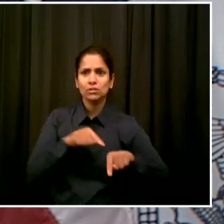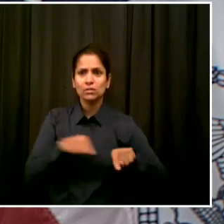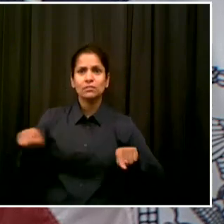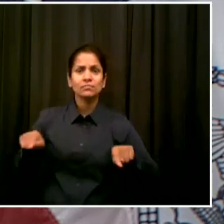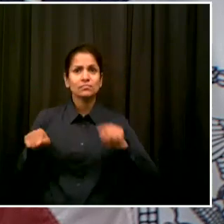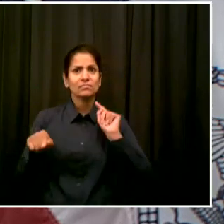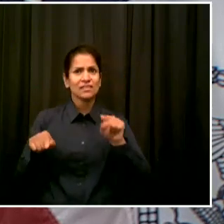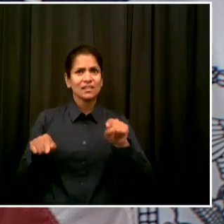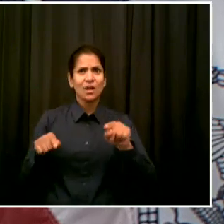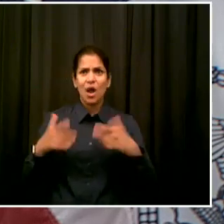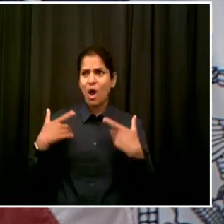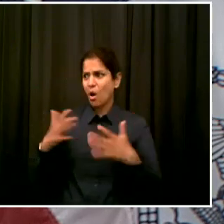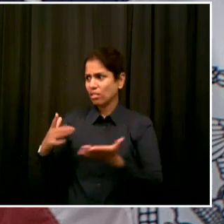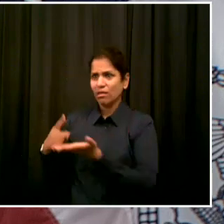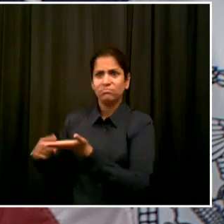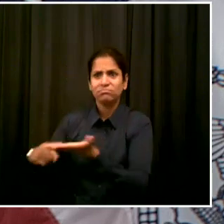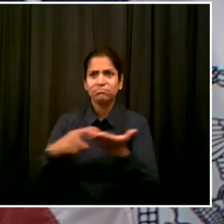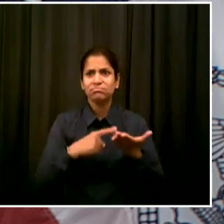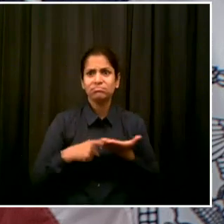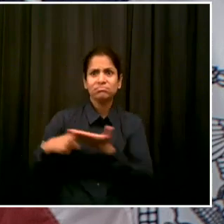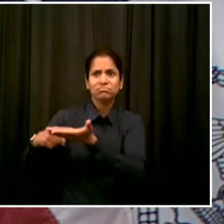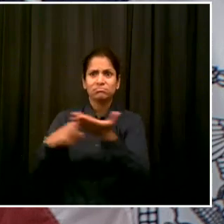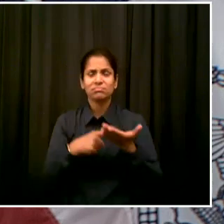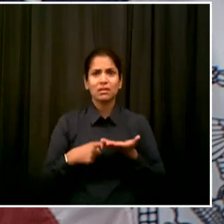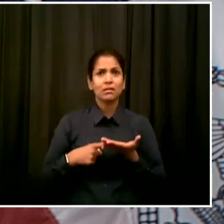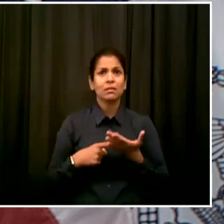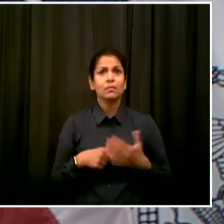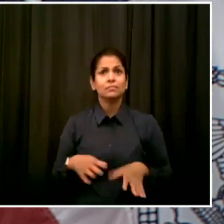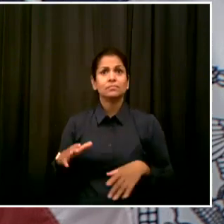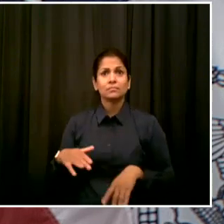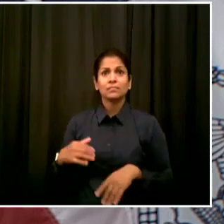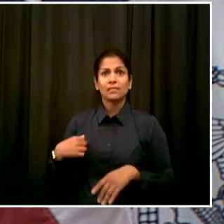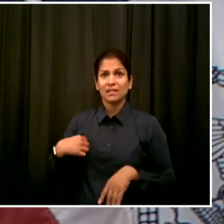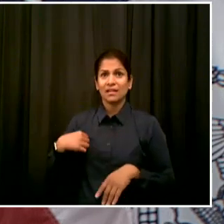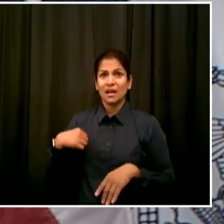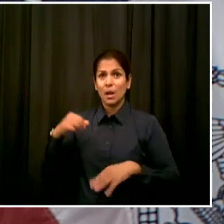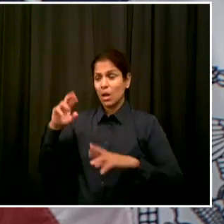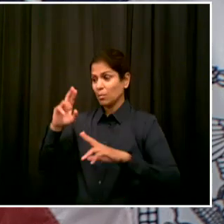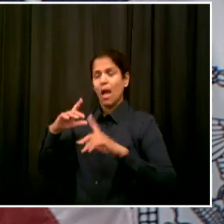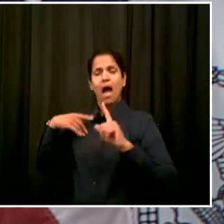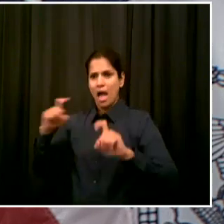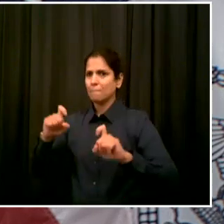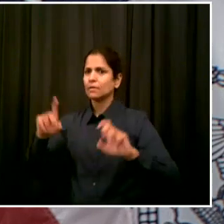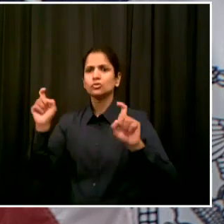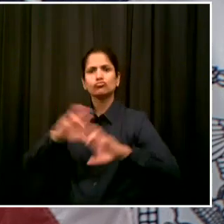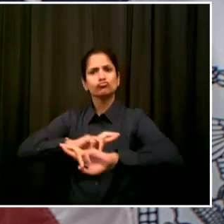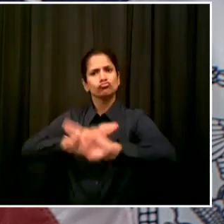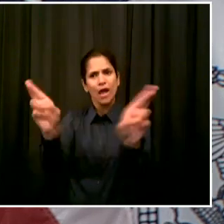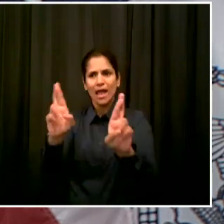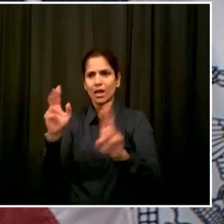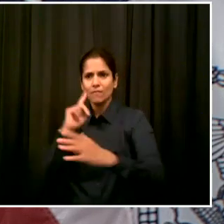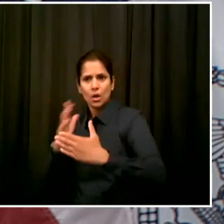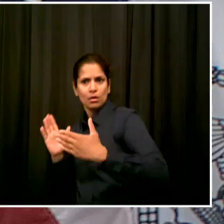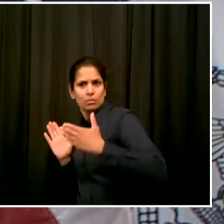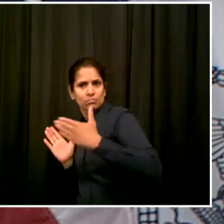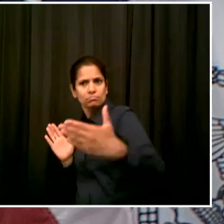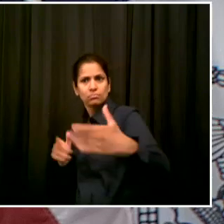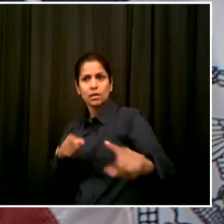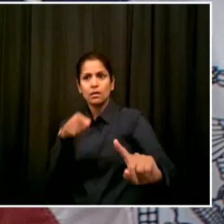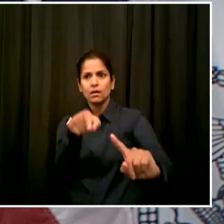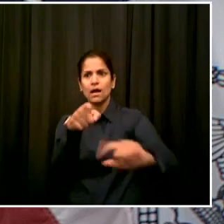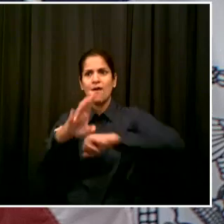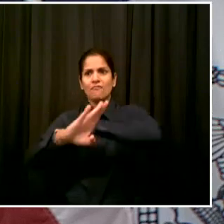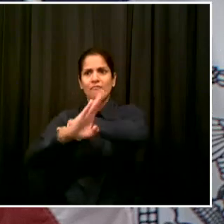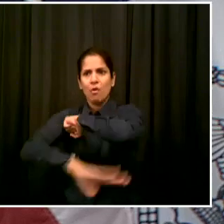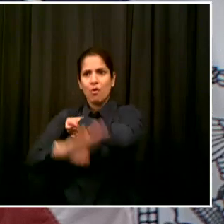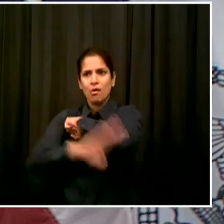beginning of August and the beginning of September. And we're going to watch that data and make our ultimate decisions based on it. So, no, I think the